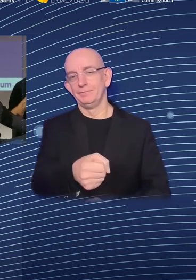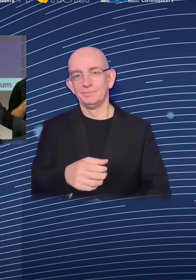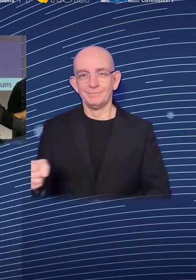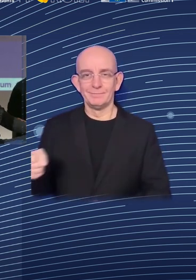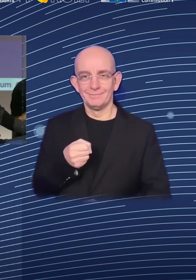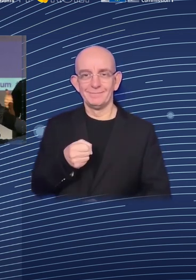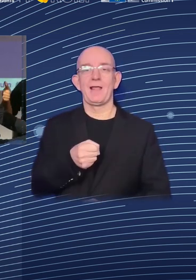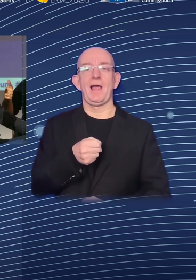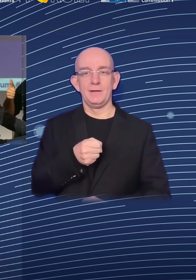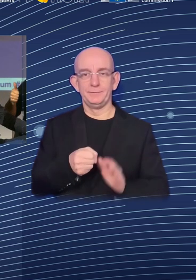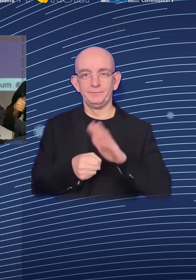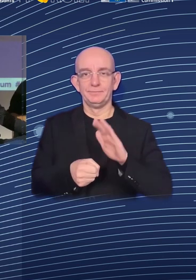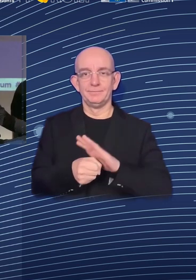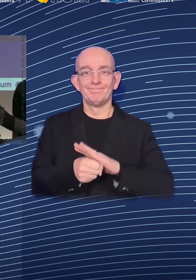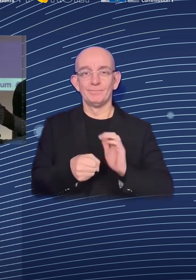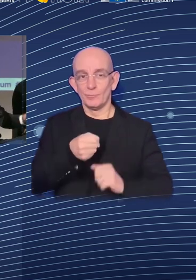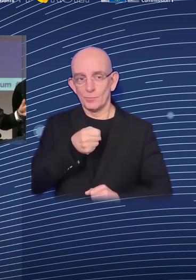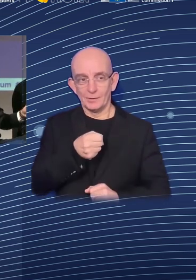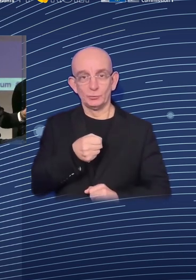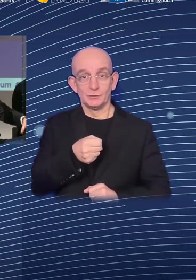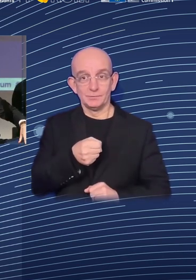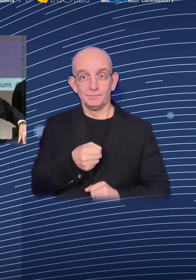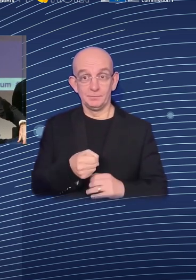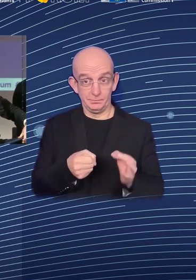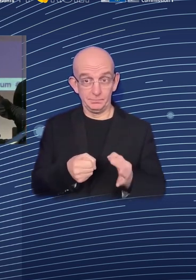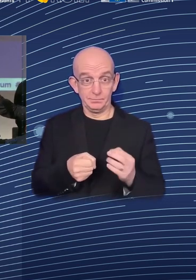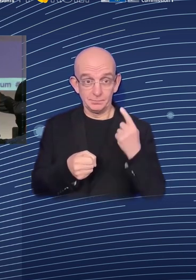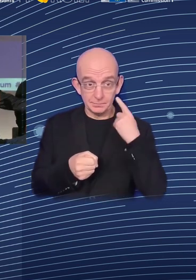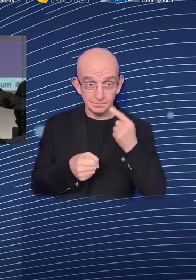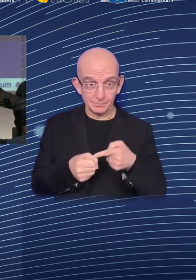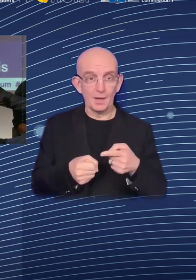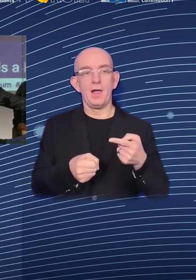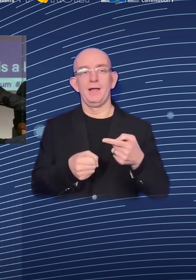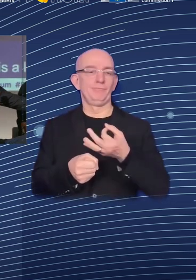Okay. Yeah, that sounds a lot better. All right. I can take it from the top if you need.